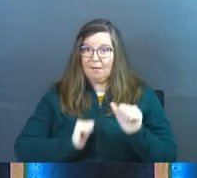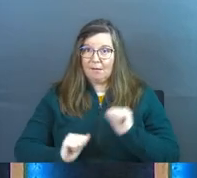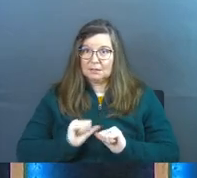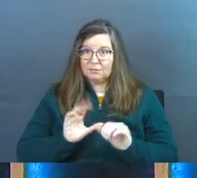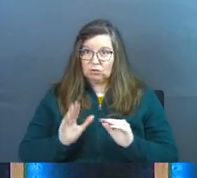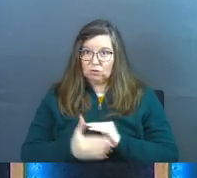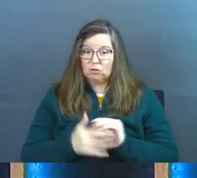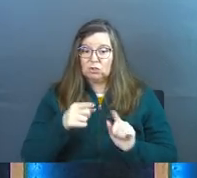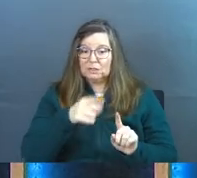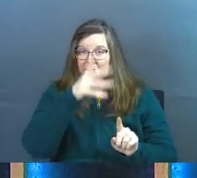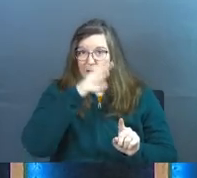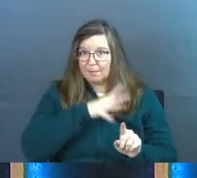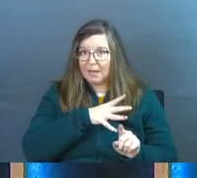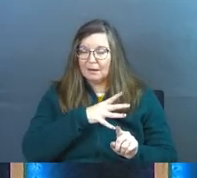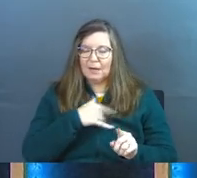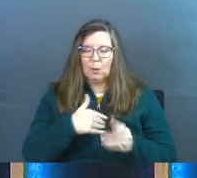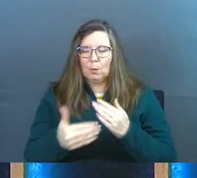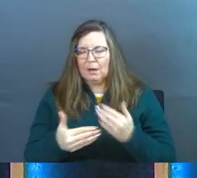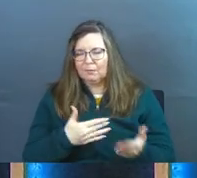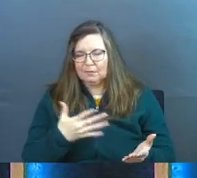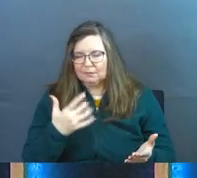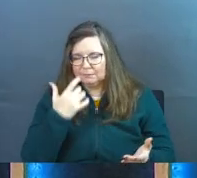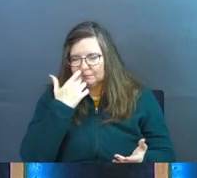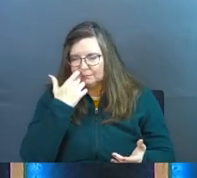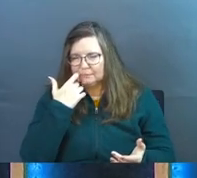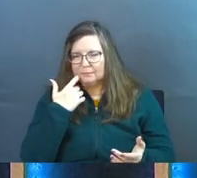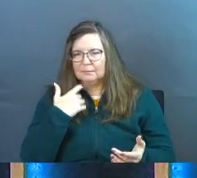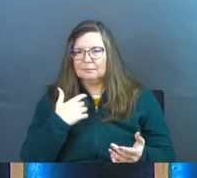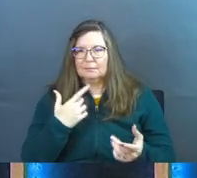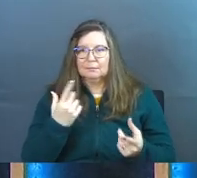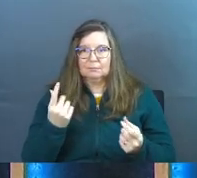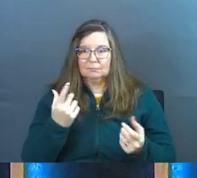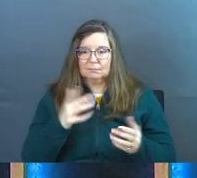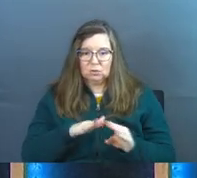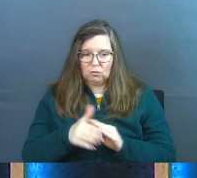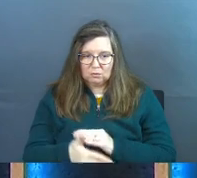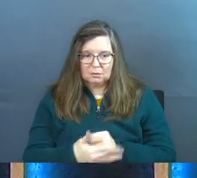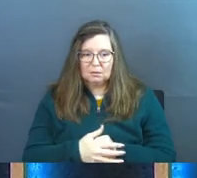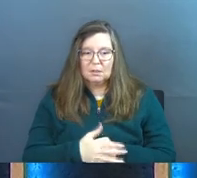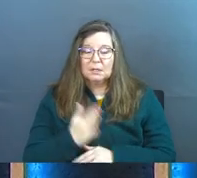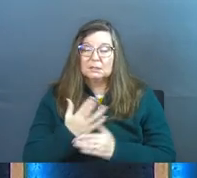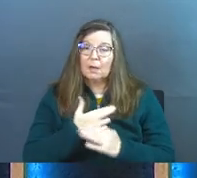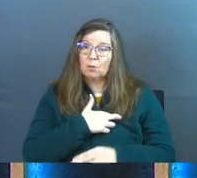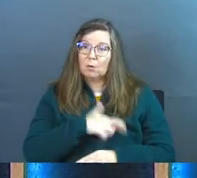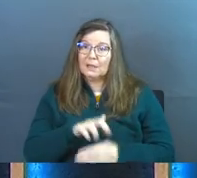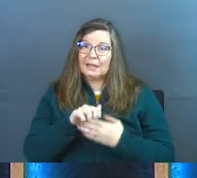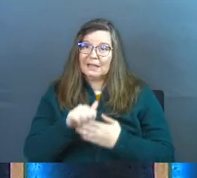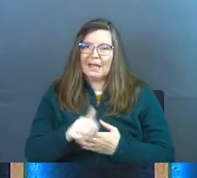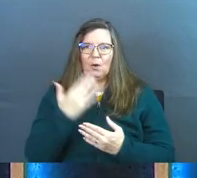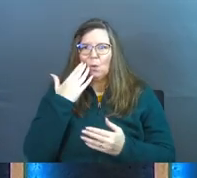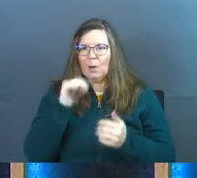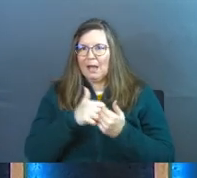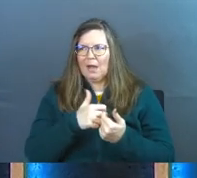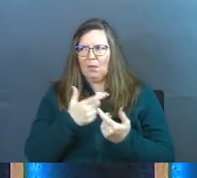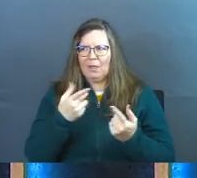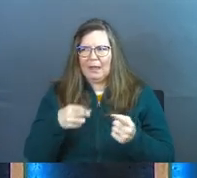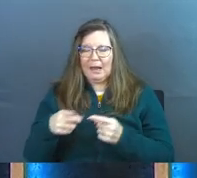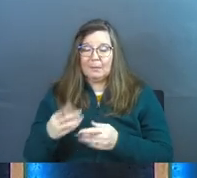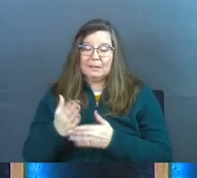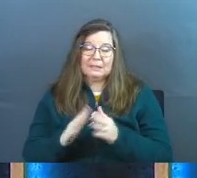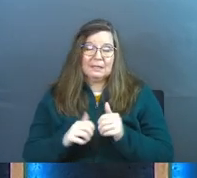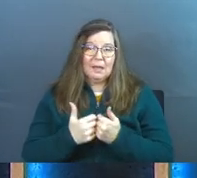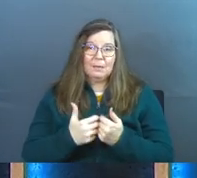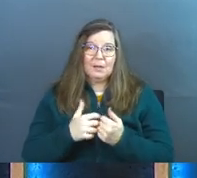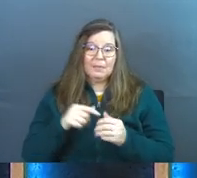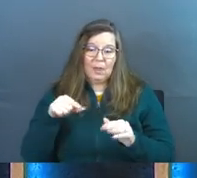adultery, she and a man, and just whatever, you know, in the act of adultery, and some religious leaders, and I don't know how that went down, but